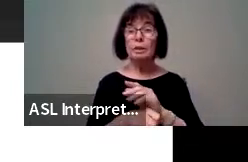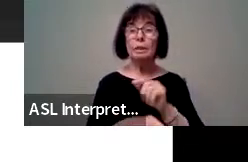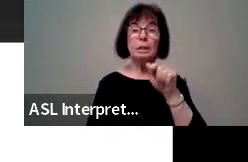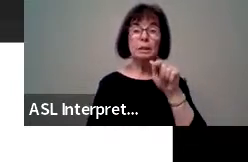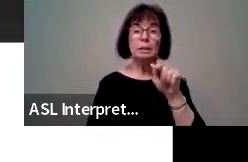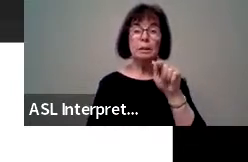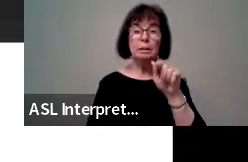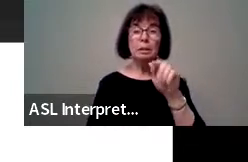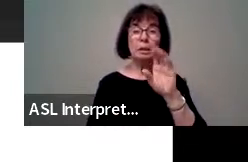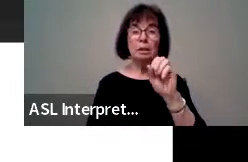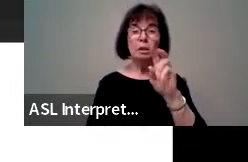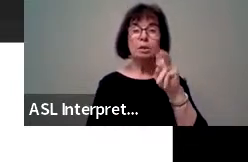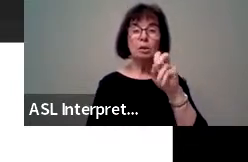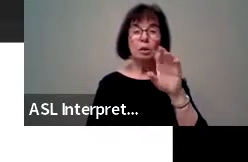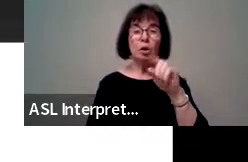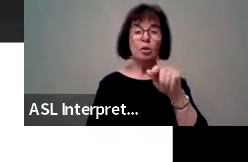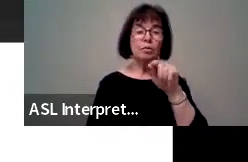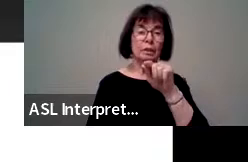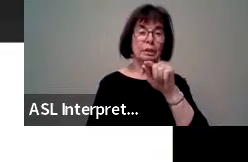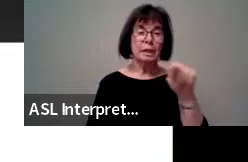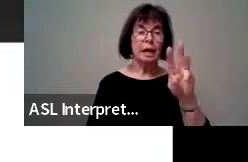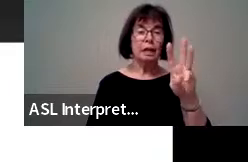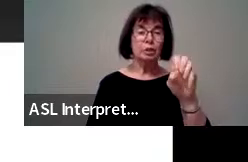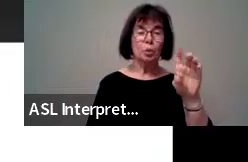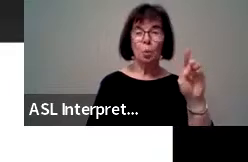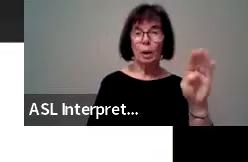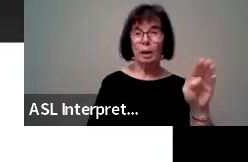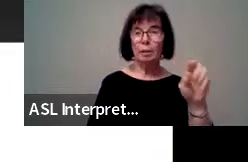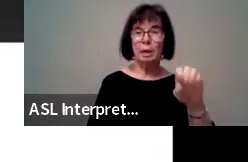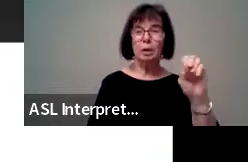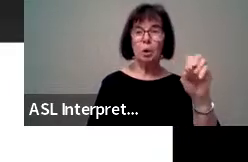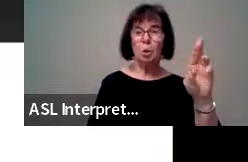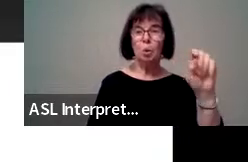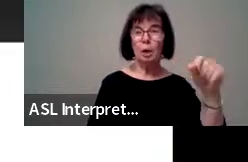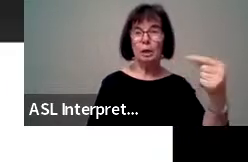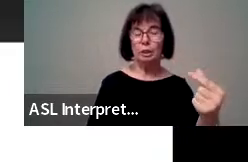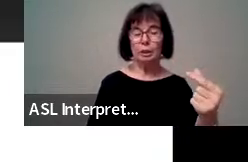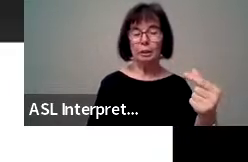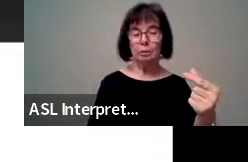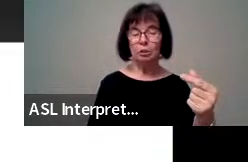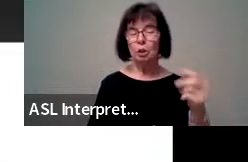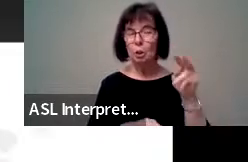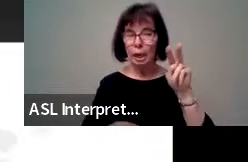covid-web.org. You can actually look at this. So we'll be looking closely at that. Next slide, please.